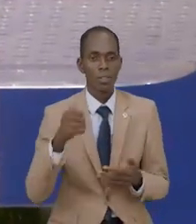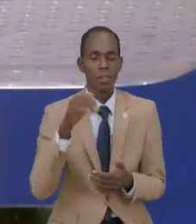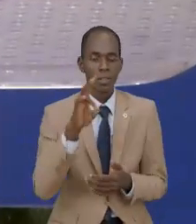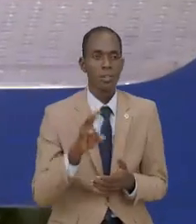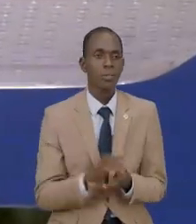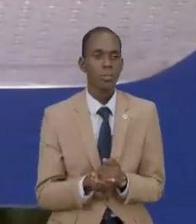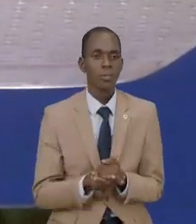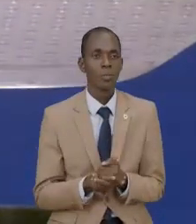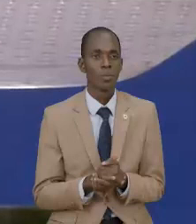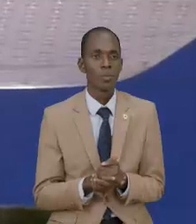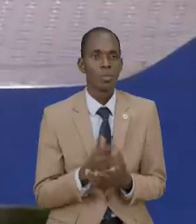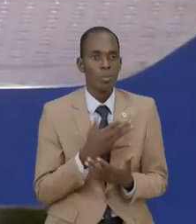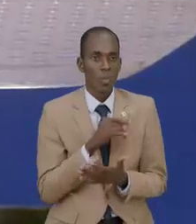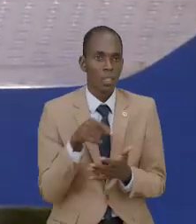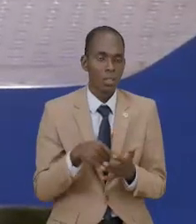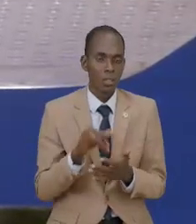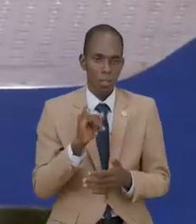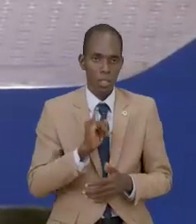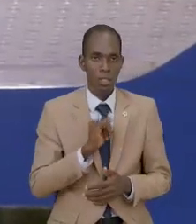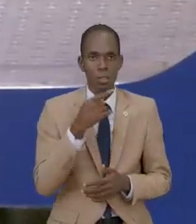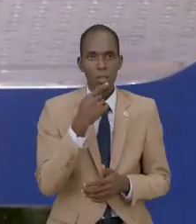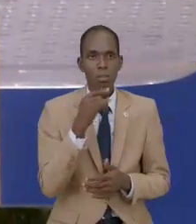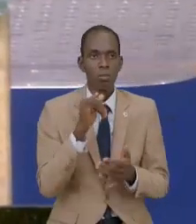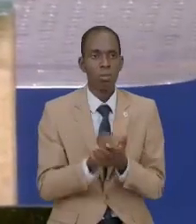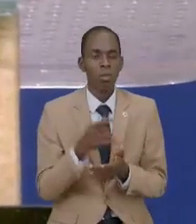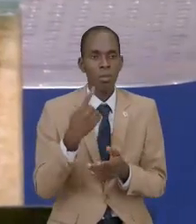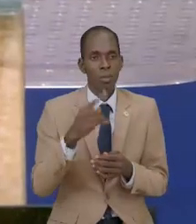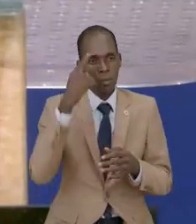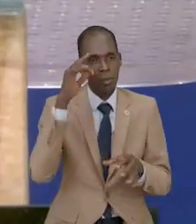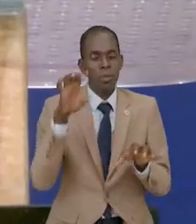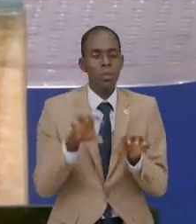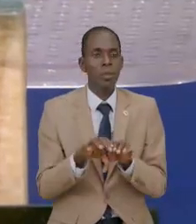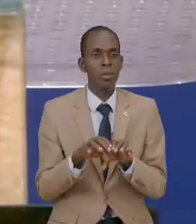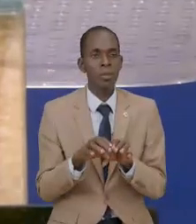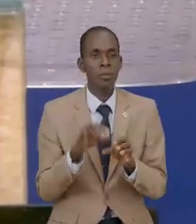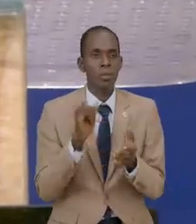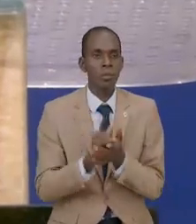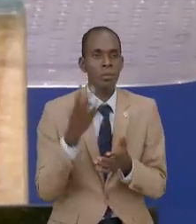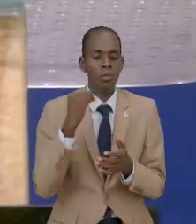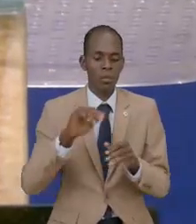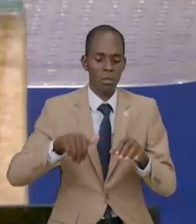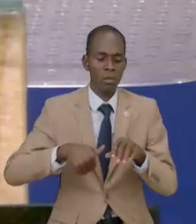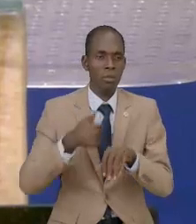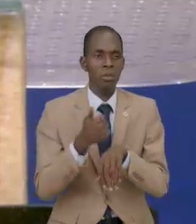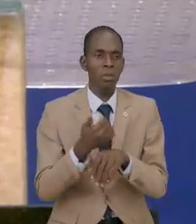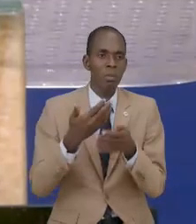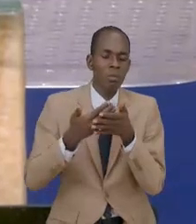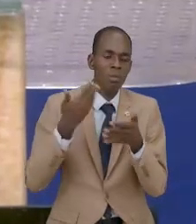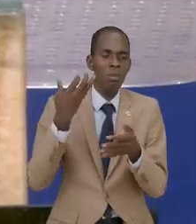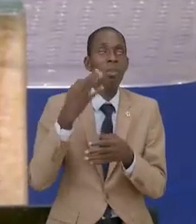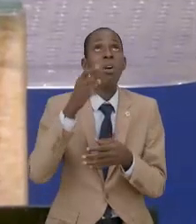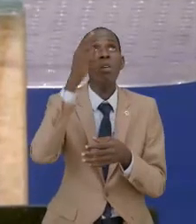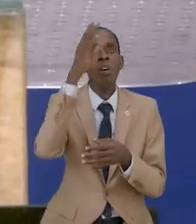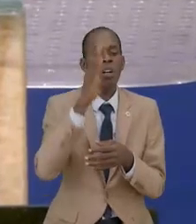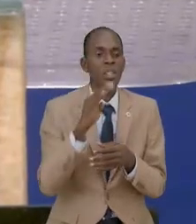it says, and this I say, that the covenant that was confirmed before of